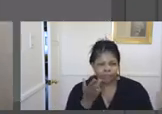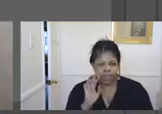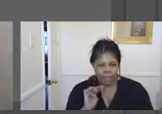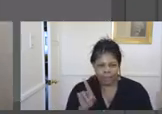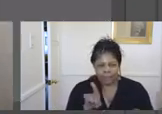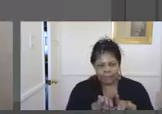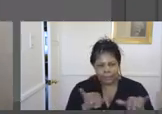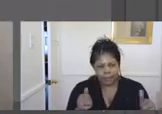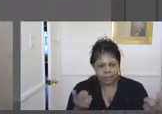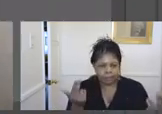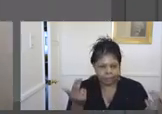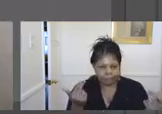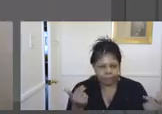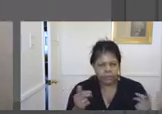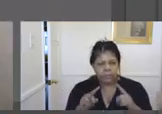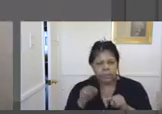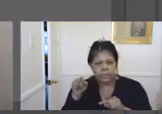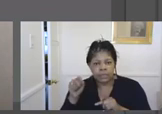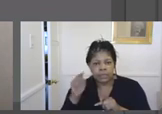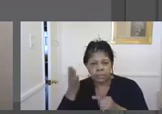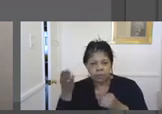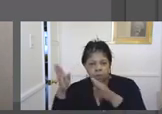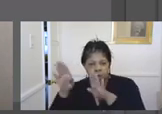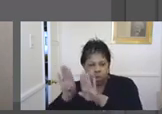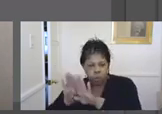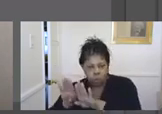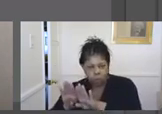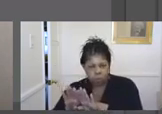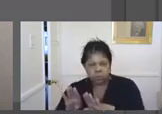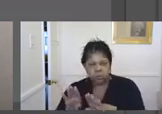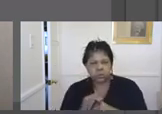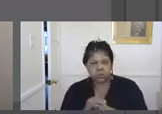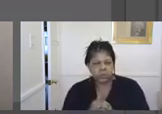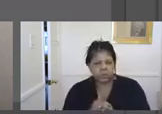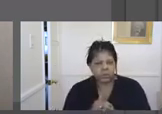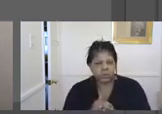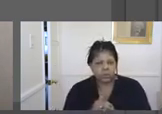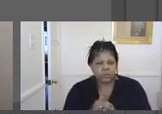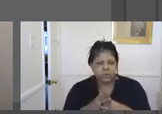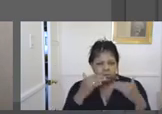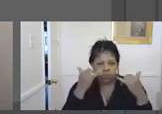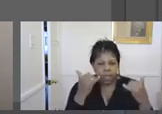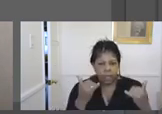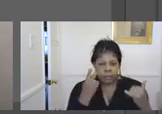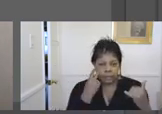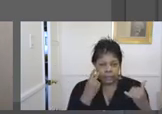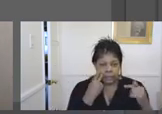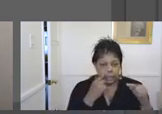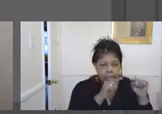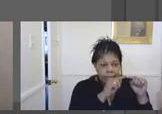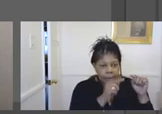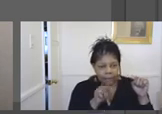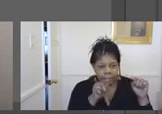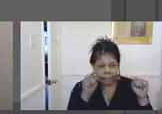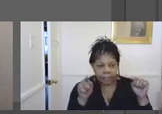So let me close this. Let's bring this back up. And so what I need to do is I need to take this and I need to drag it in